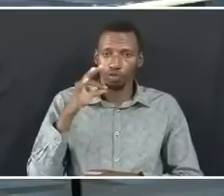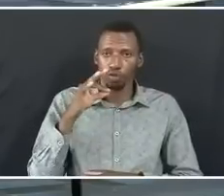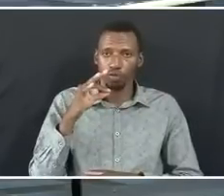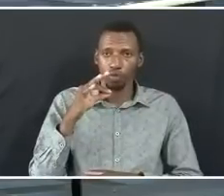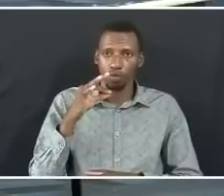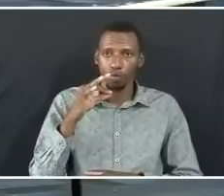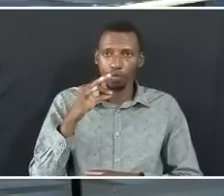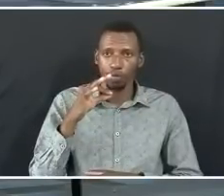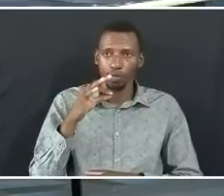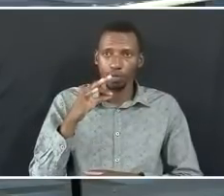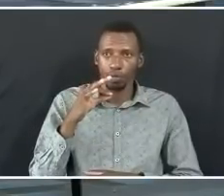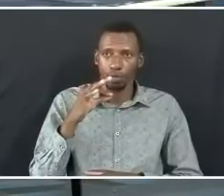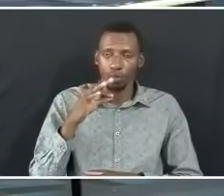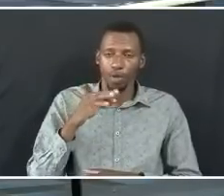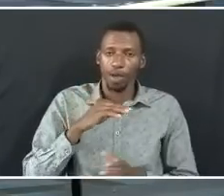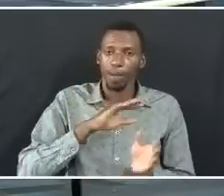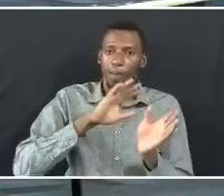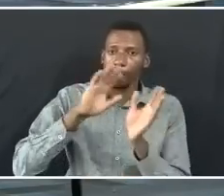the beginning.